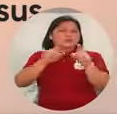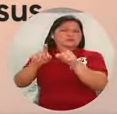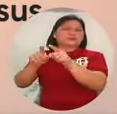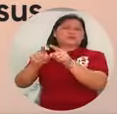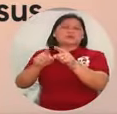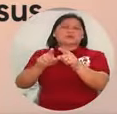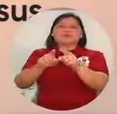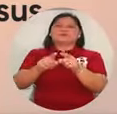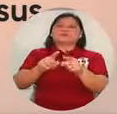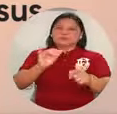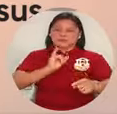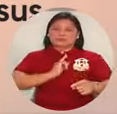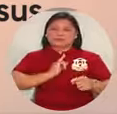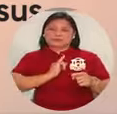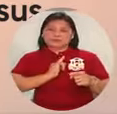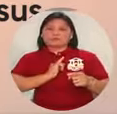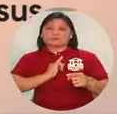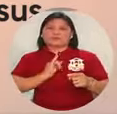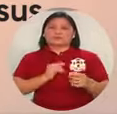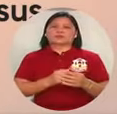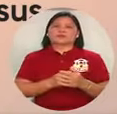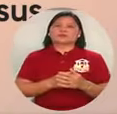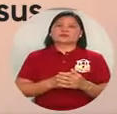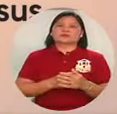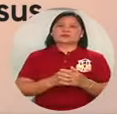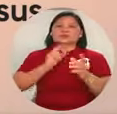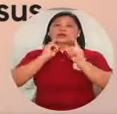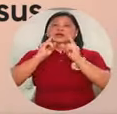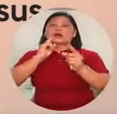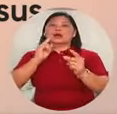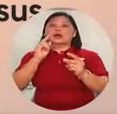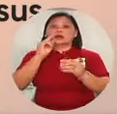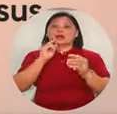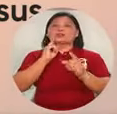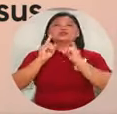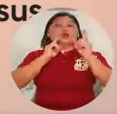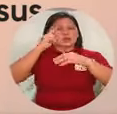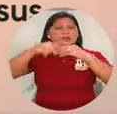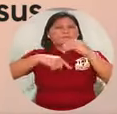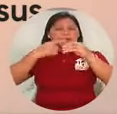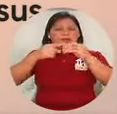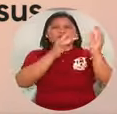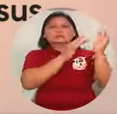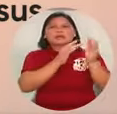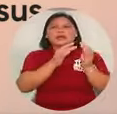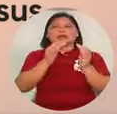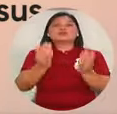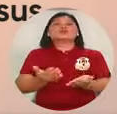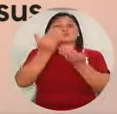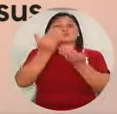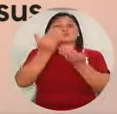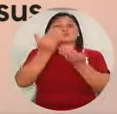am apprehended of Jesus Christ." That talks about his commitment. I will